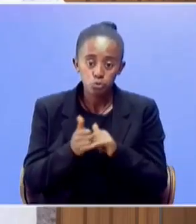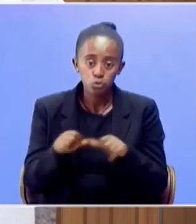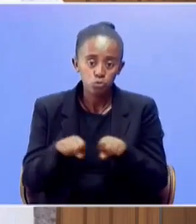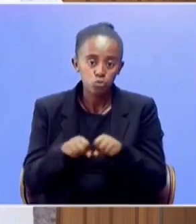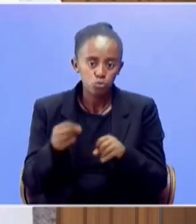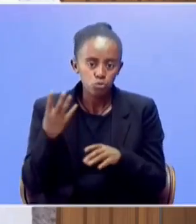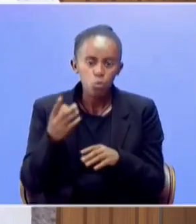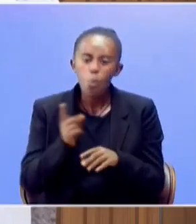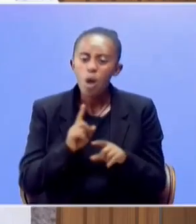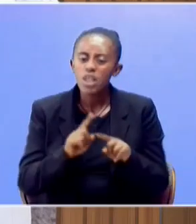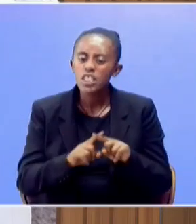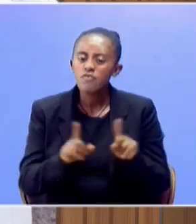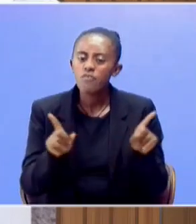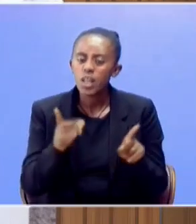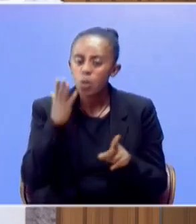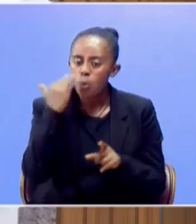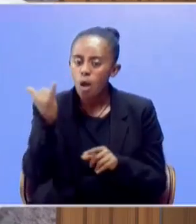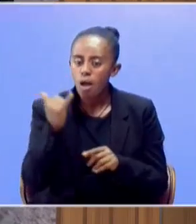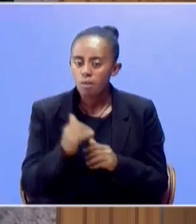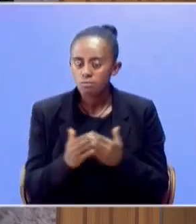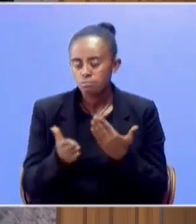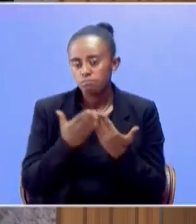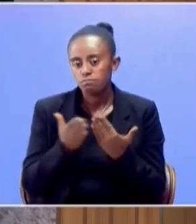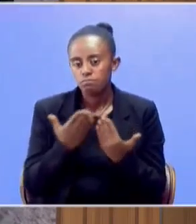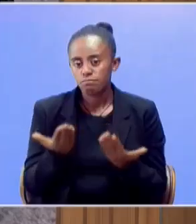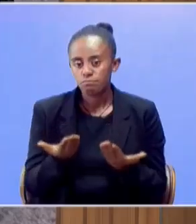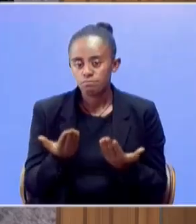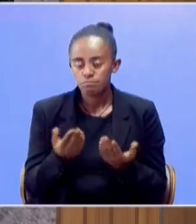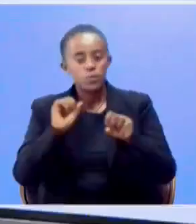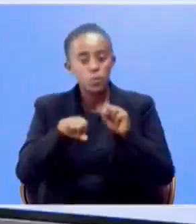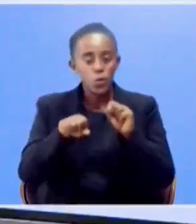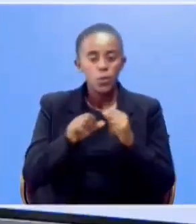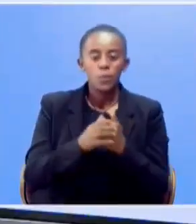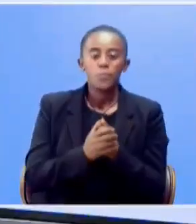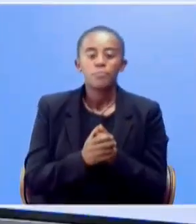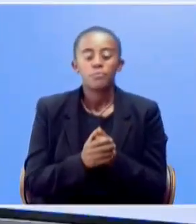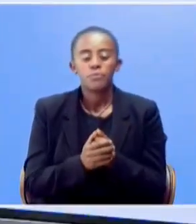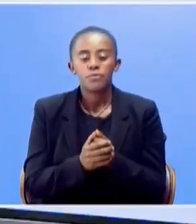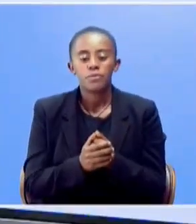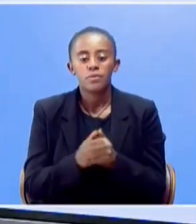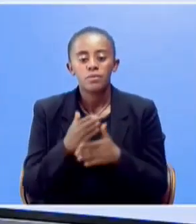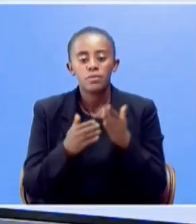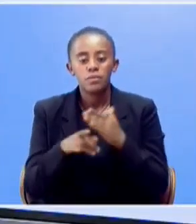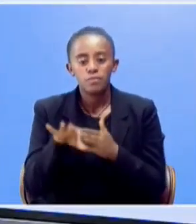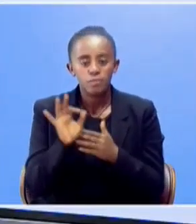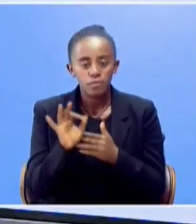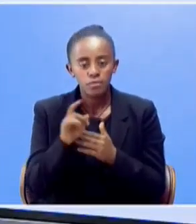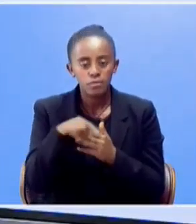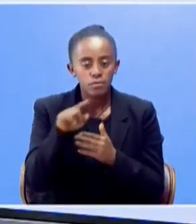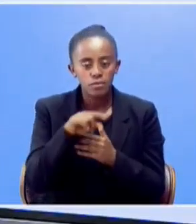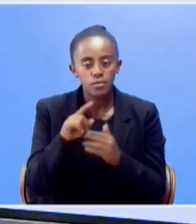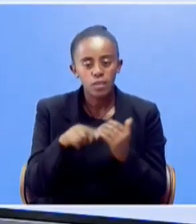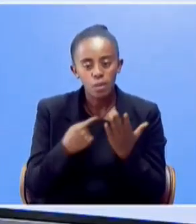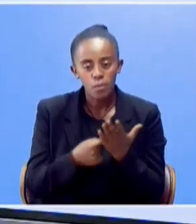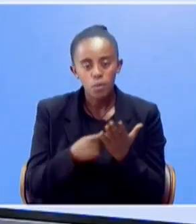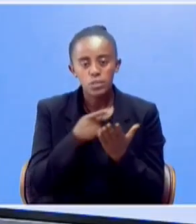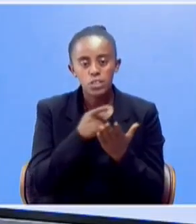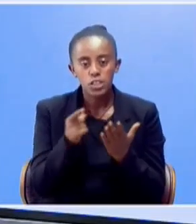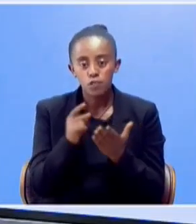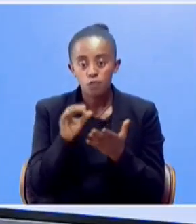different? Simple answer. Look, in order to find out about this